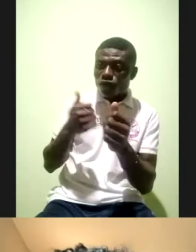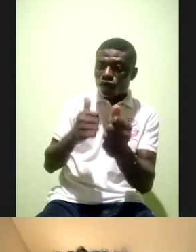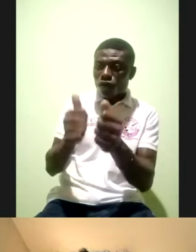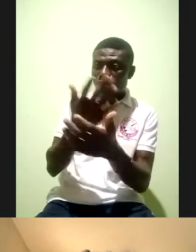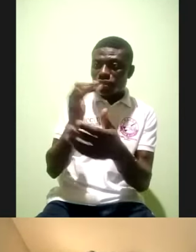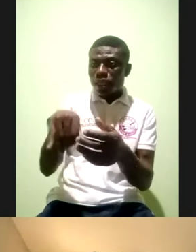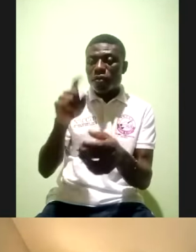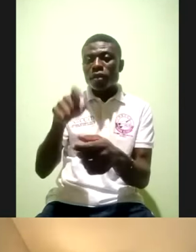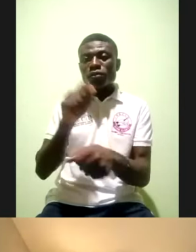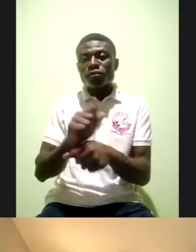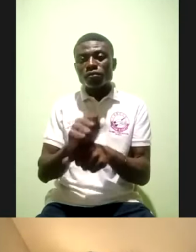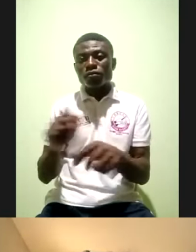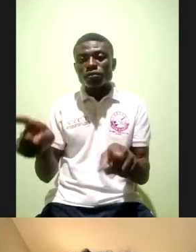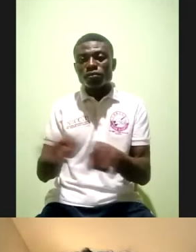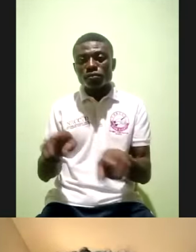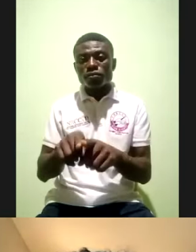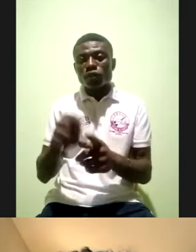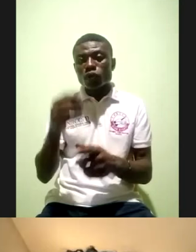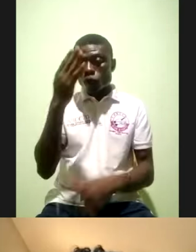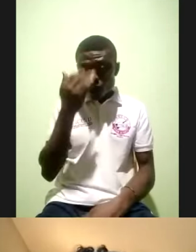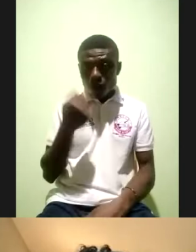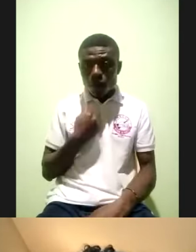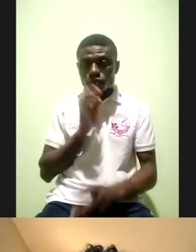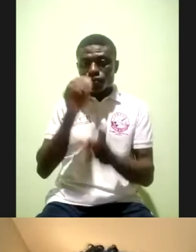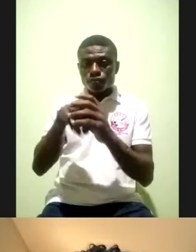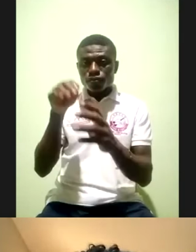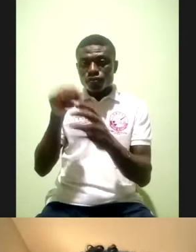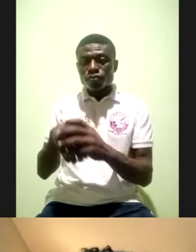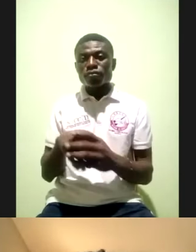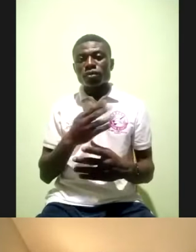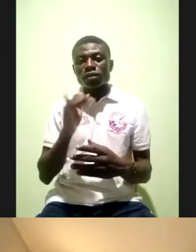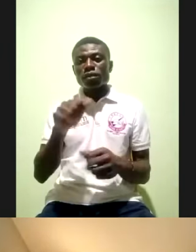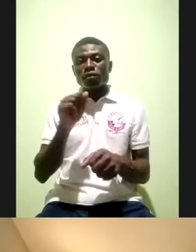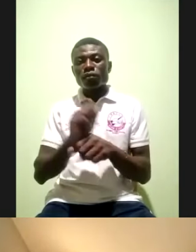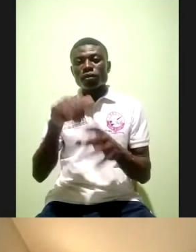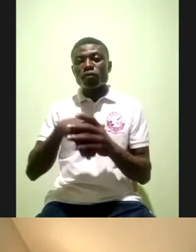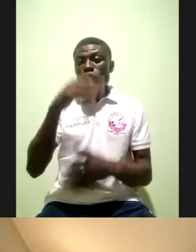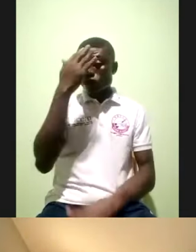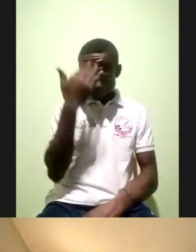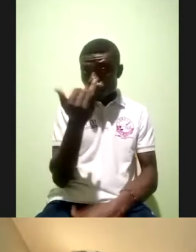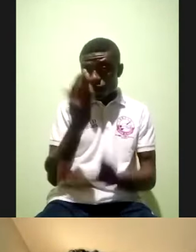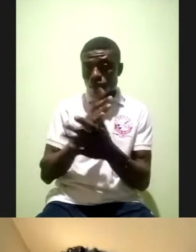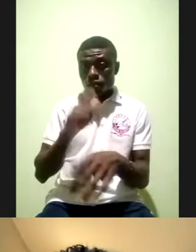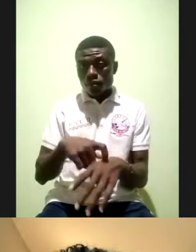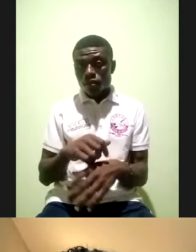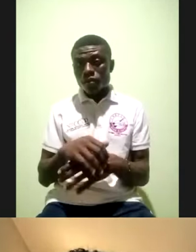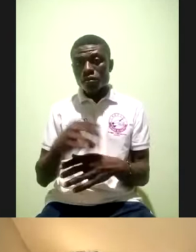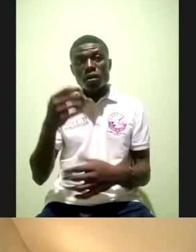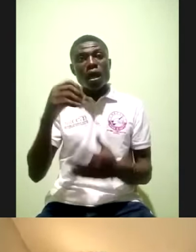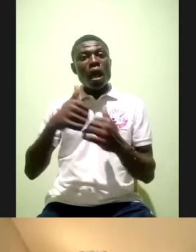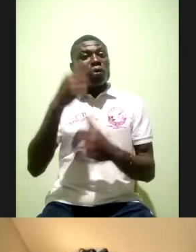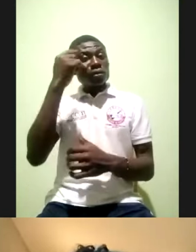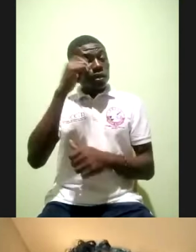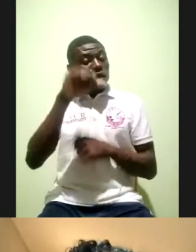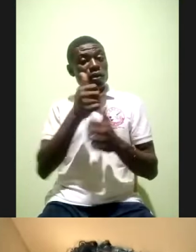things. And why do they bump into each other or bump into the things? Because sometimes their perception of depth or